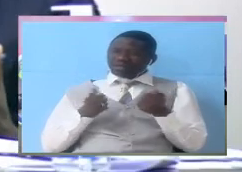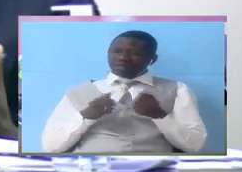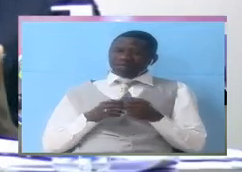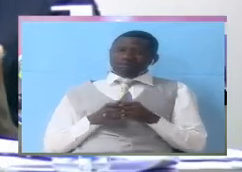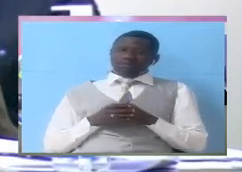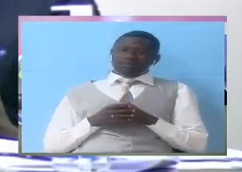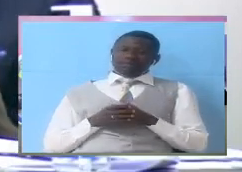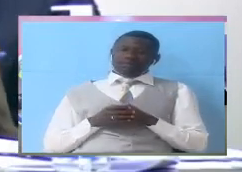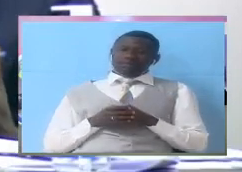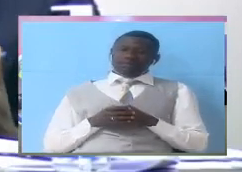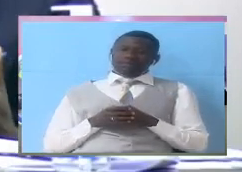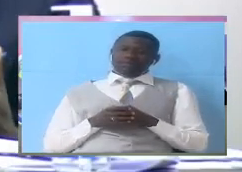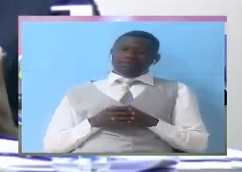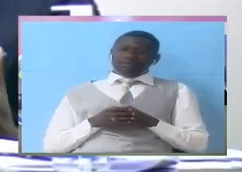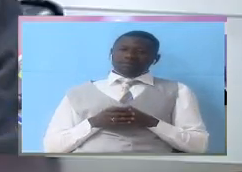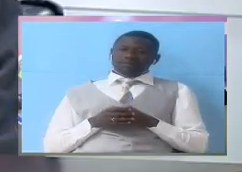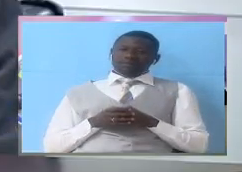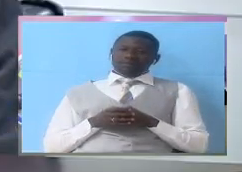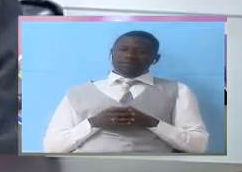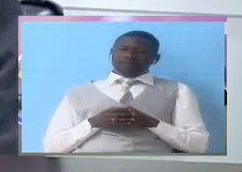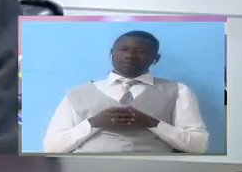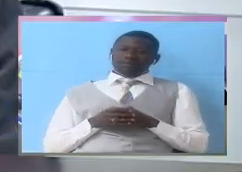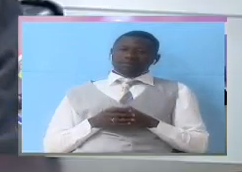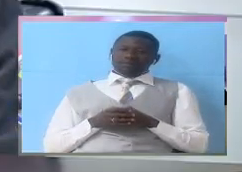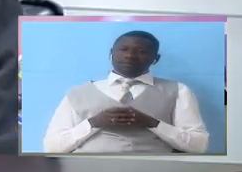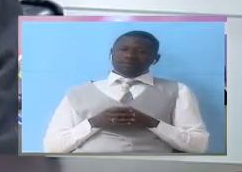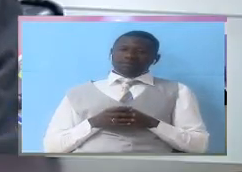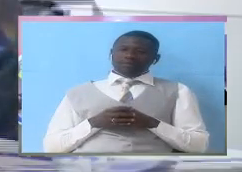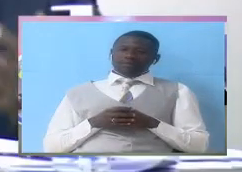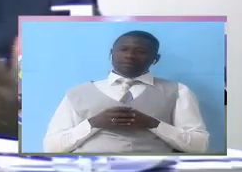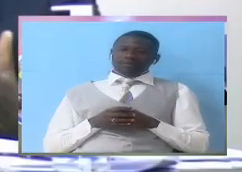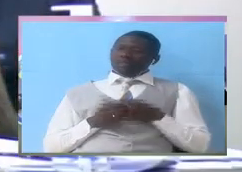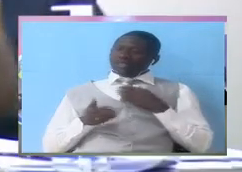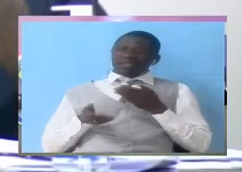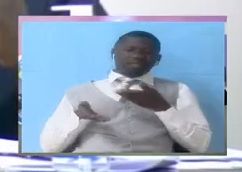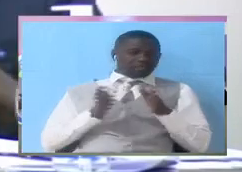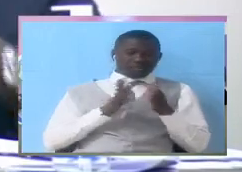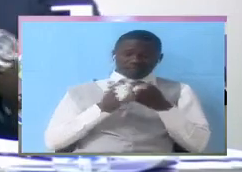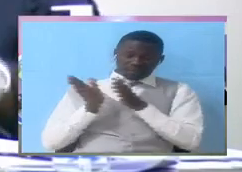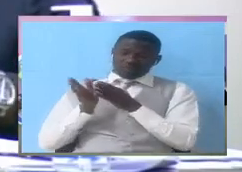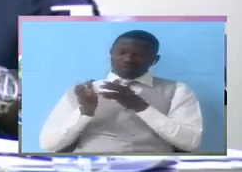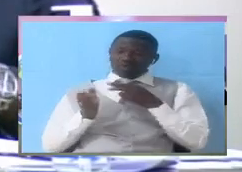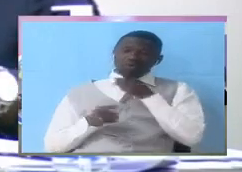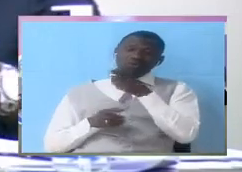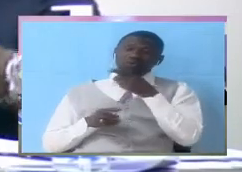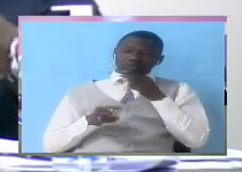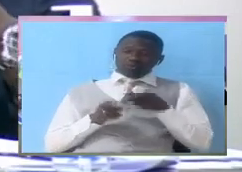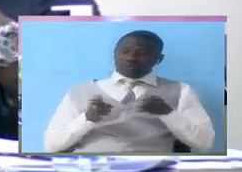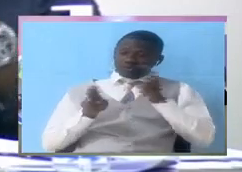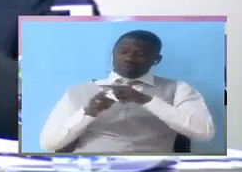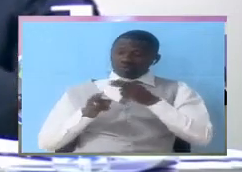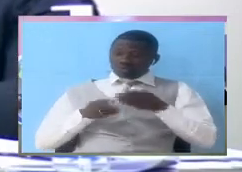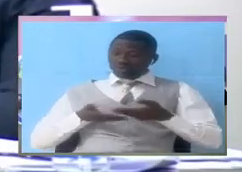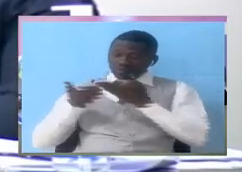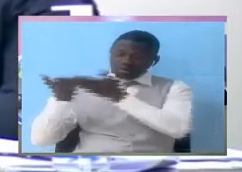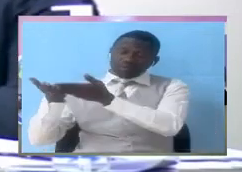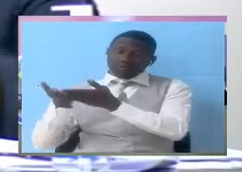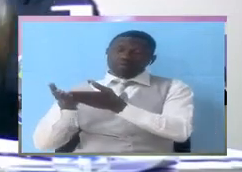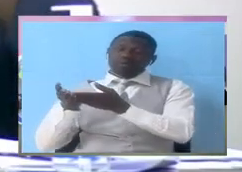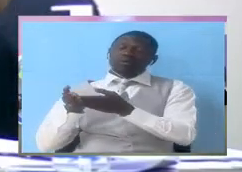better. Ndax lo sa fekk ne ci lay gëna gën. The system was you submit reports to the Attorney